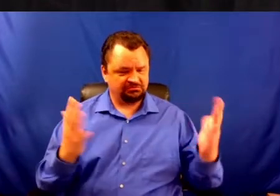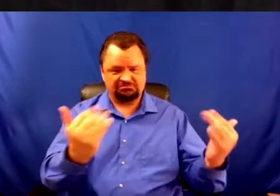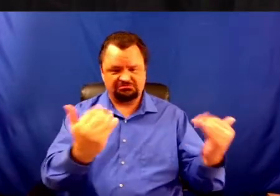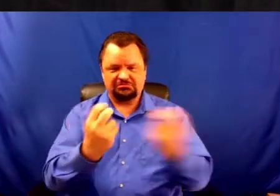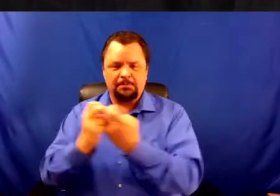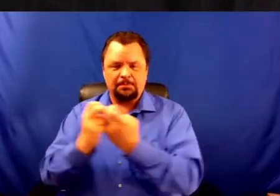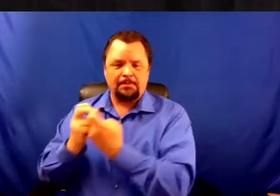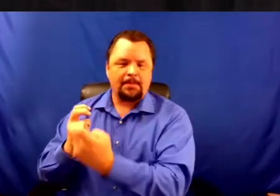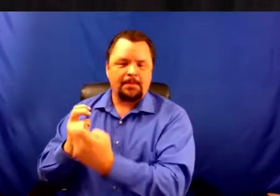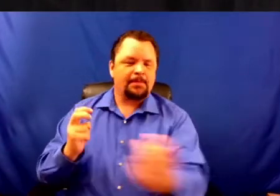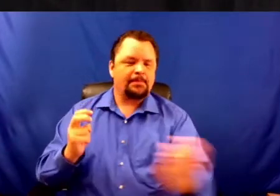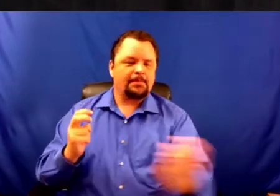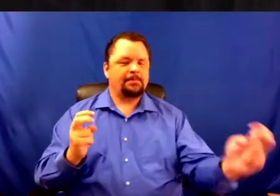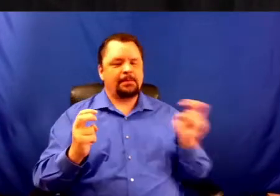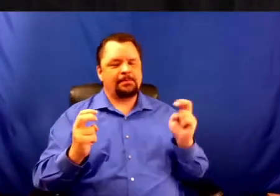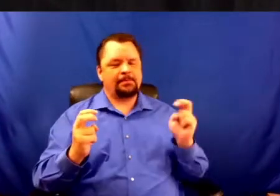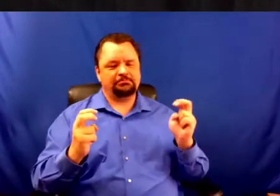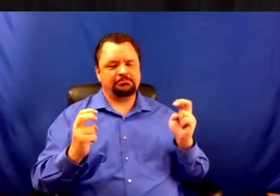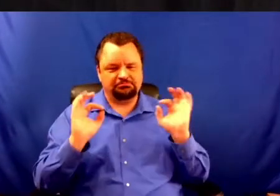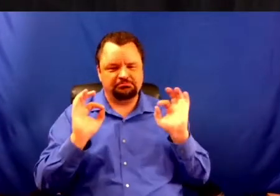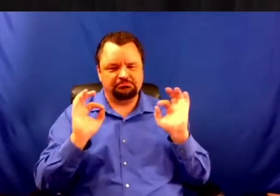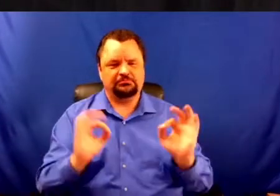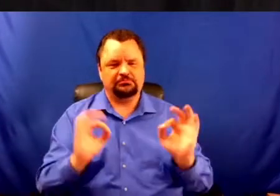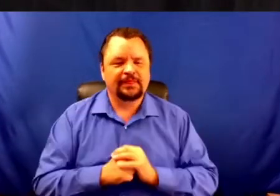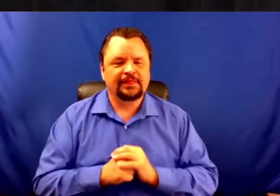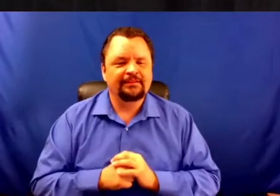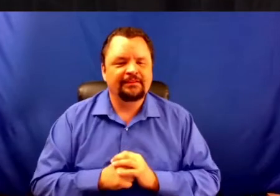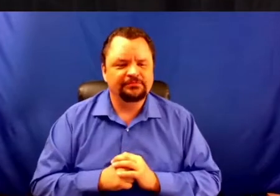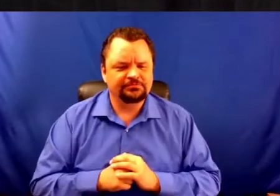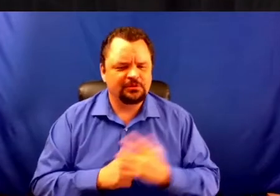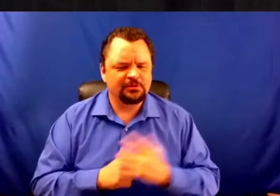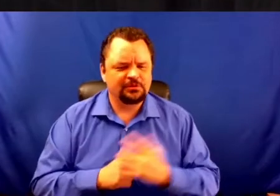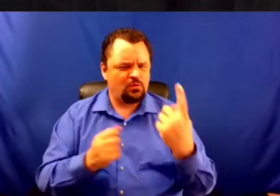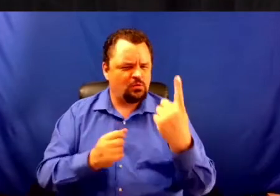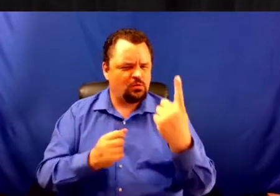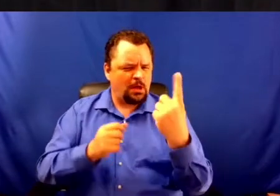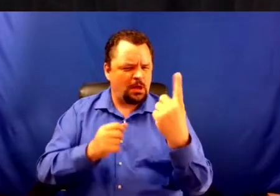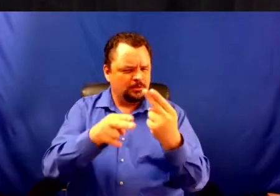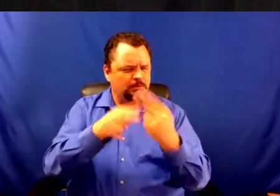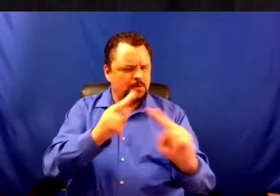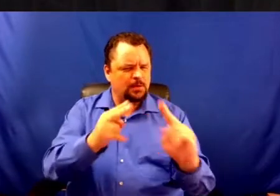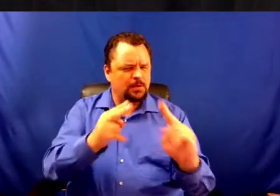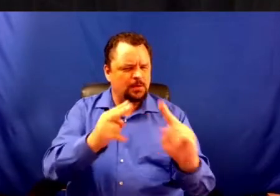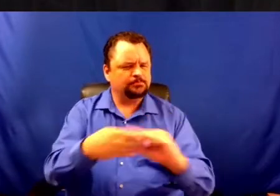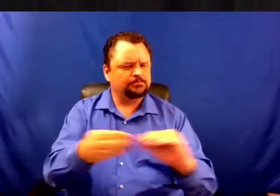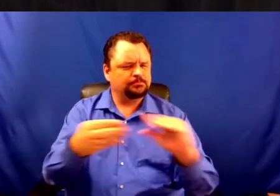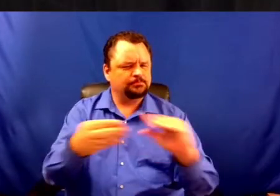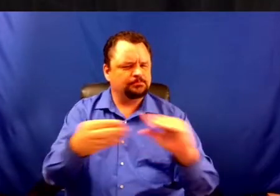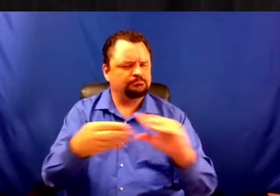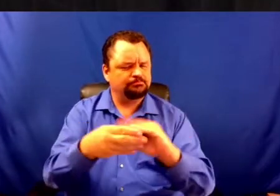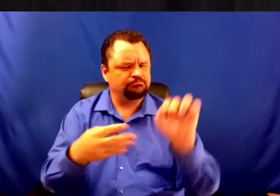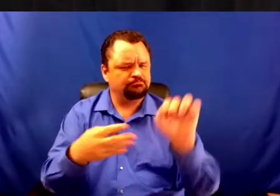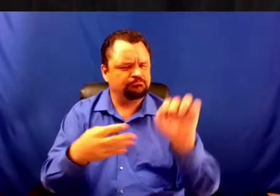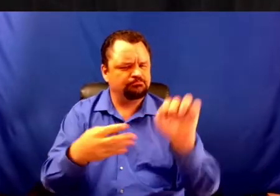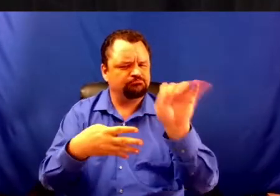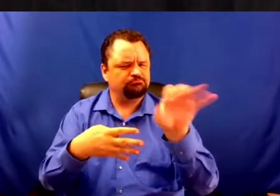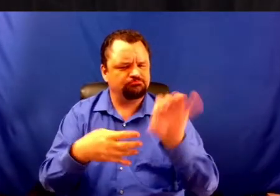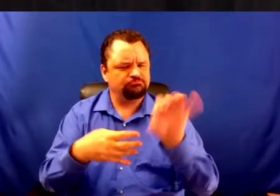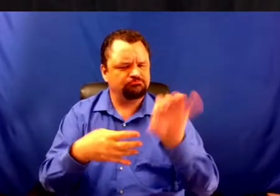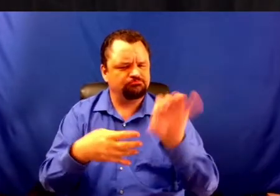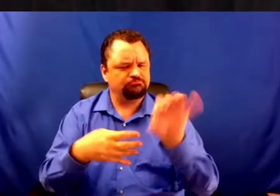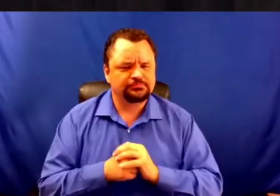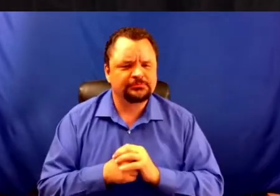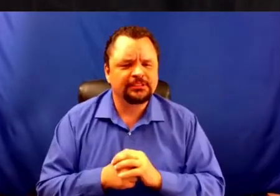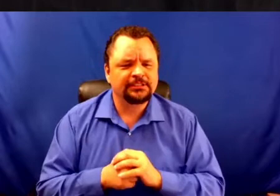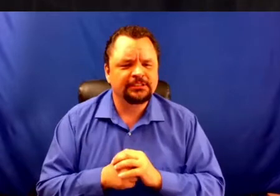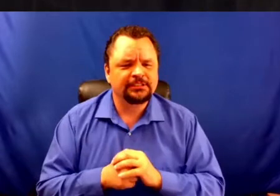Commissioner Gonzalez has a quick comment about the opioid settlement, which will bring additional monies to our community. Yes,